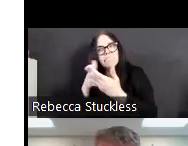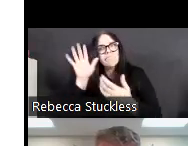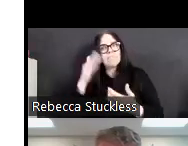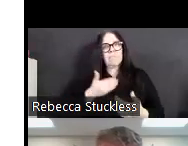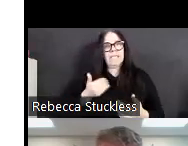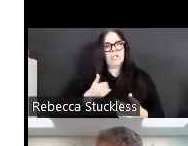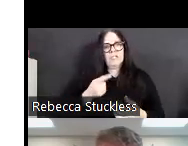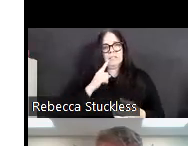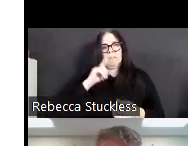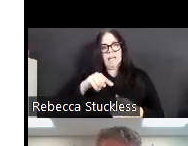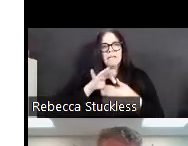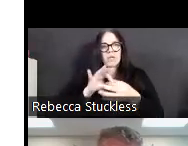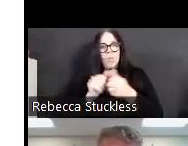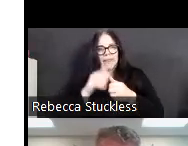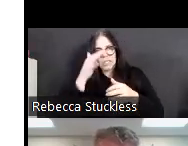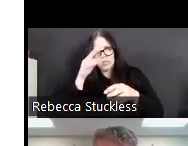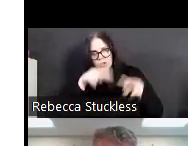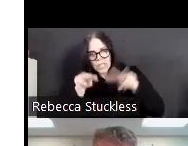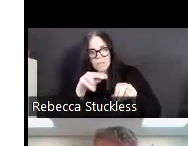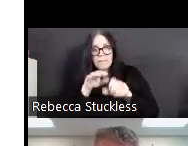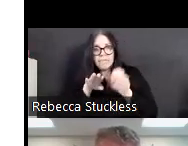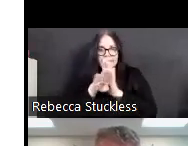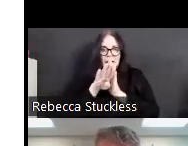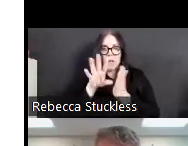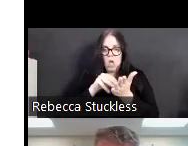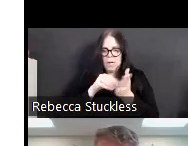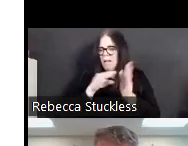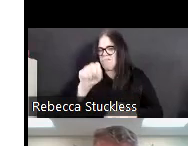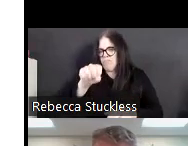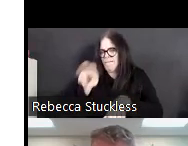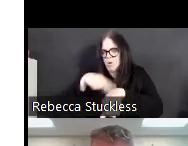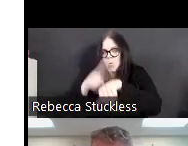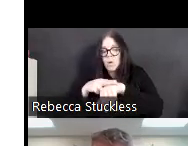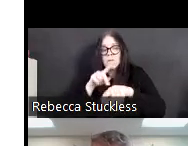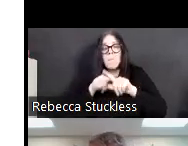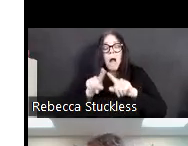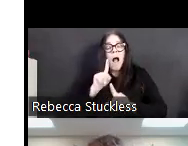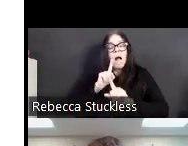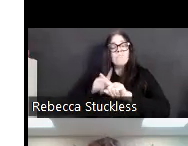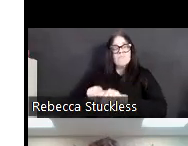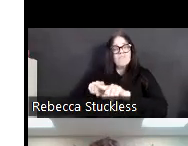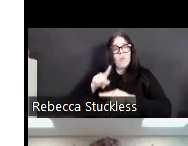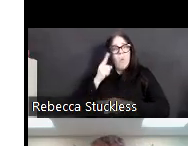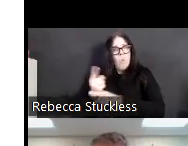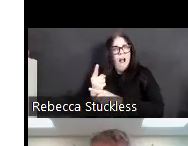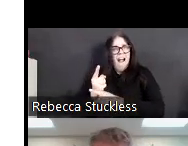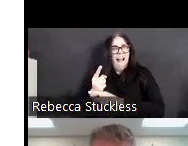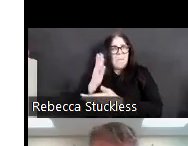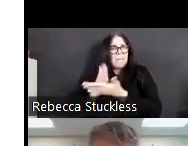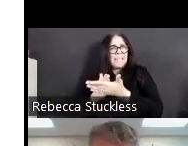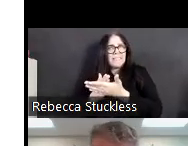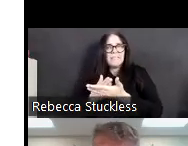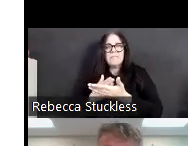That's a given. But it should never be the sole piece of information in making a judgment on somebody. So, we have